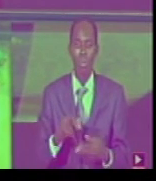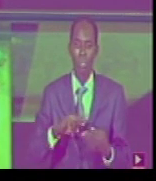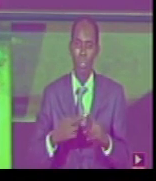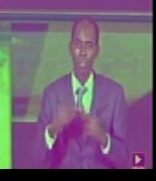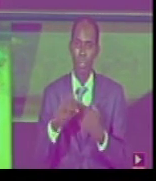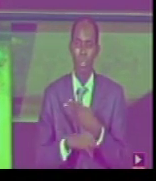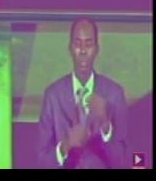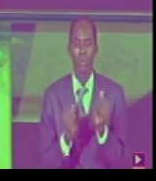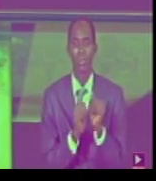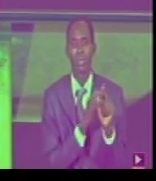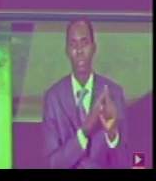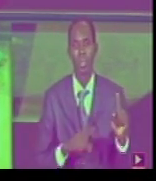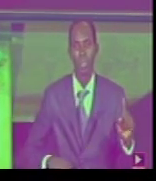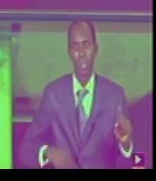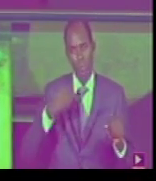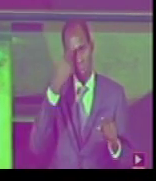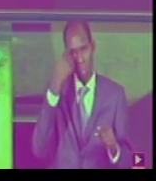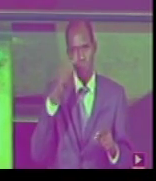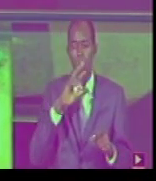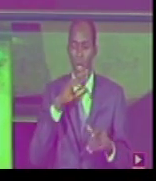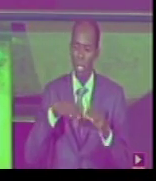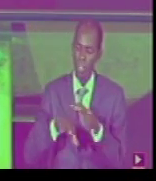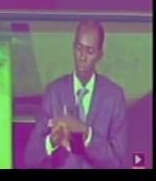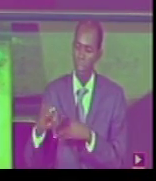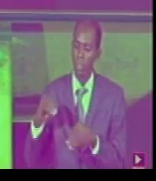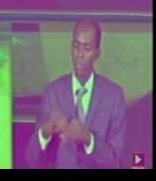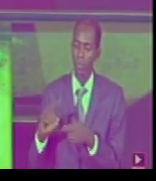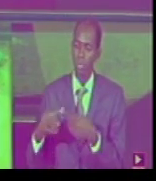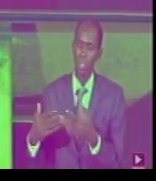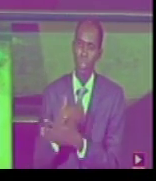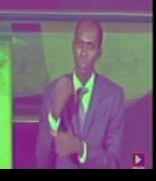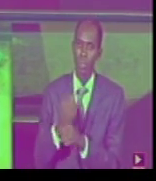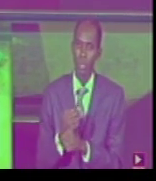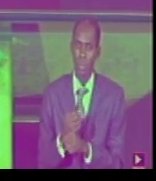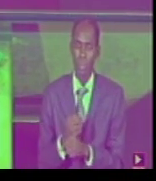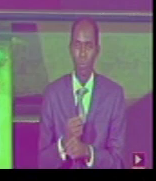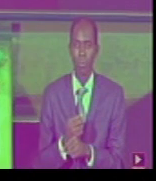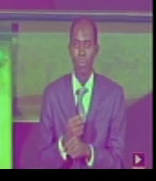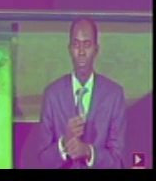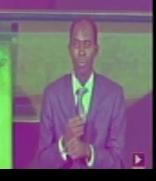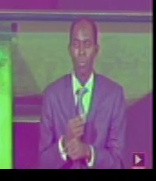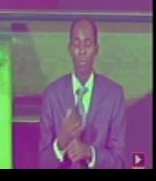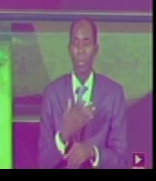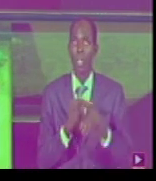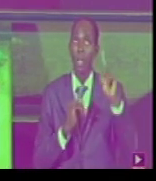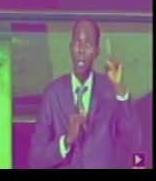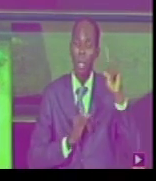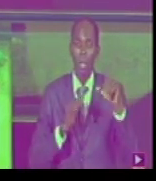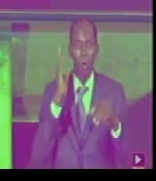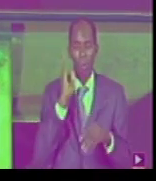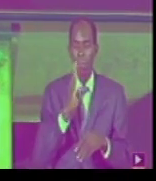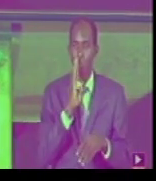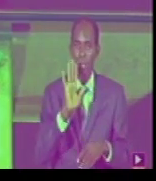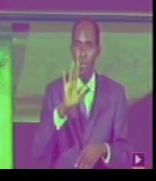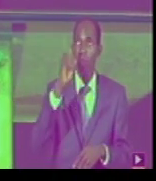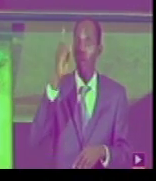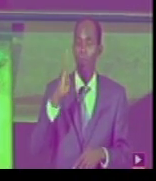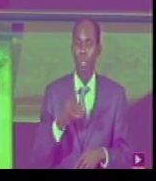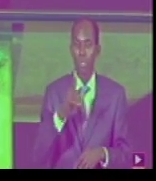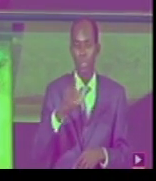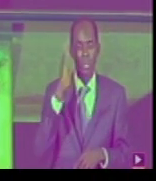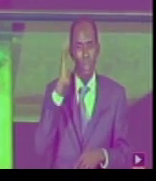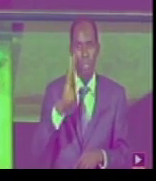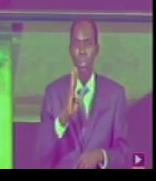Lord because you are coming to a new year, then he says, I will walk among you. I will be your God, and ye shall be